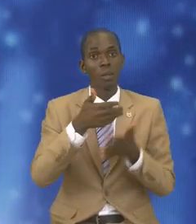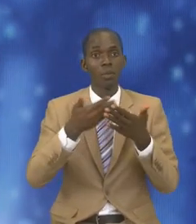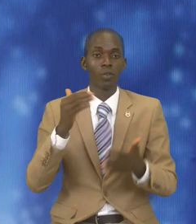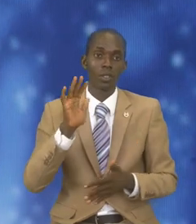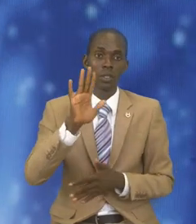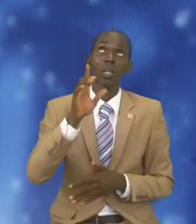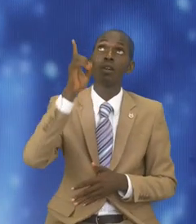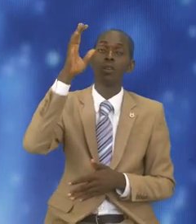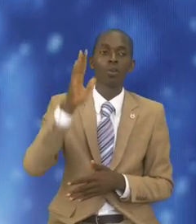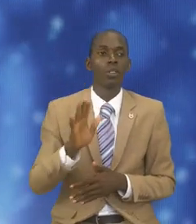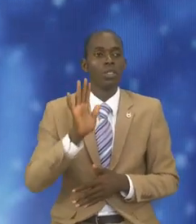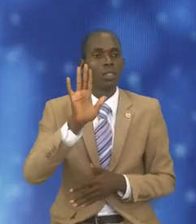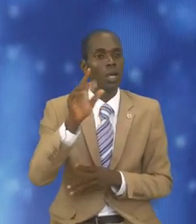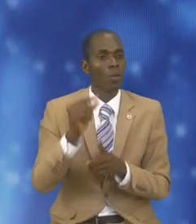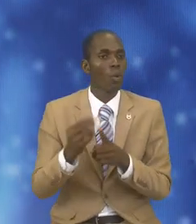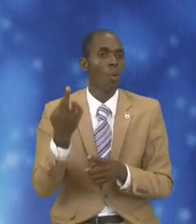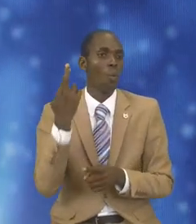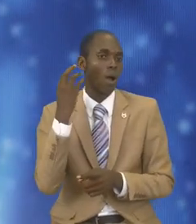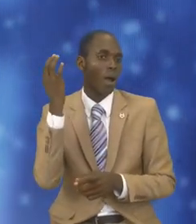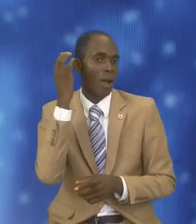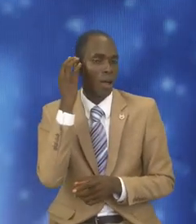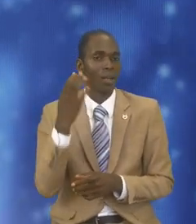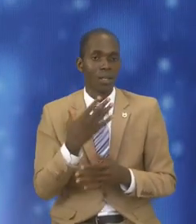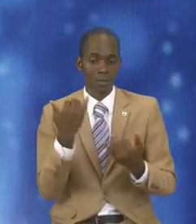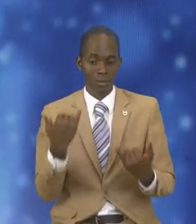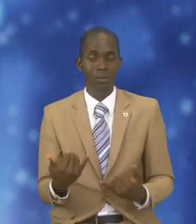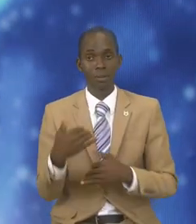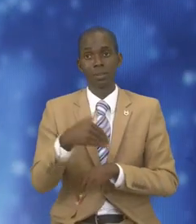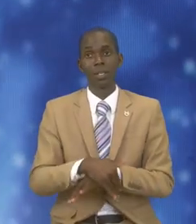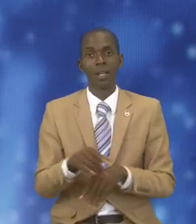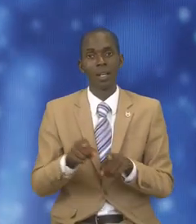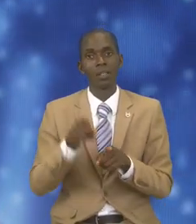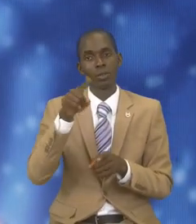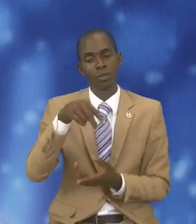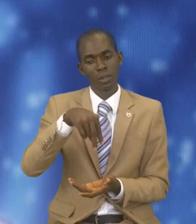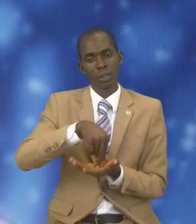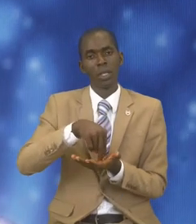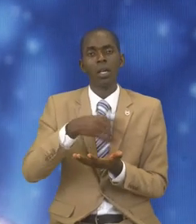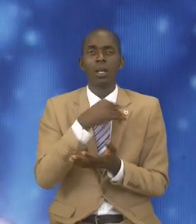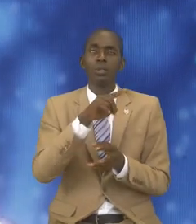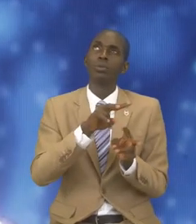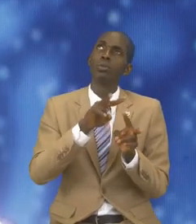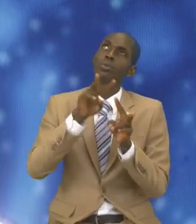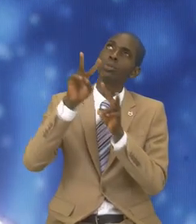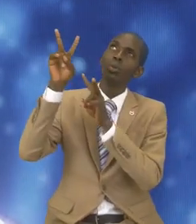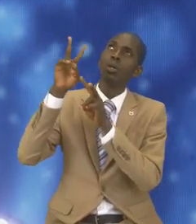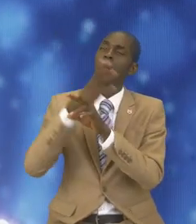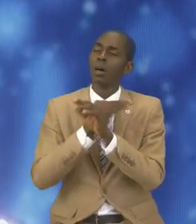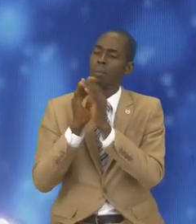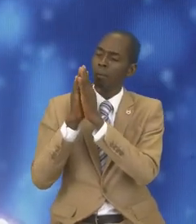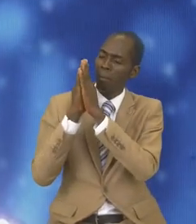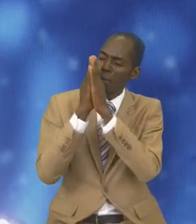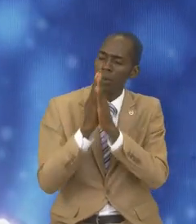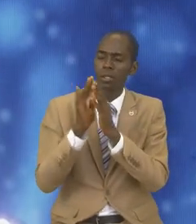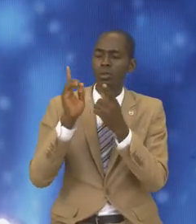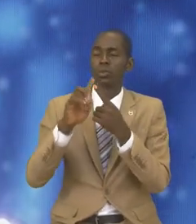were heard. Tonight, as you stand up and you look up to heaven and you are praying to the God of